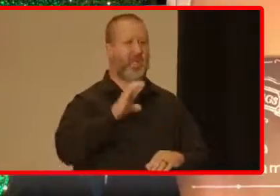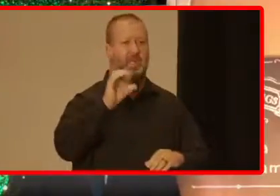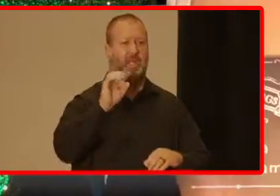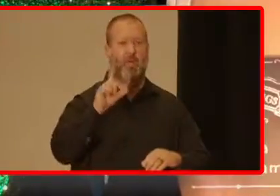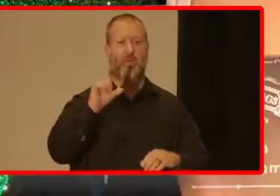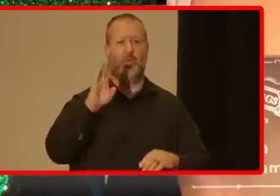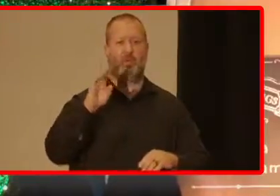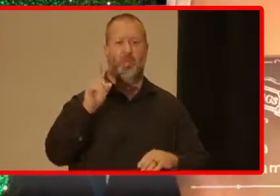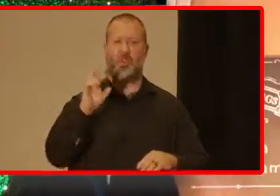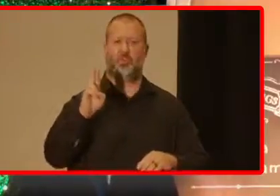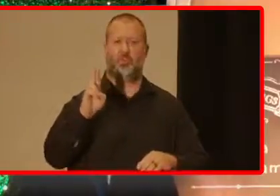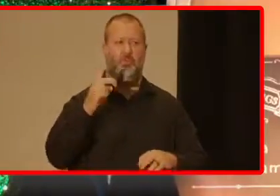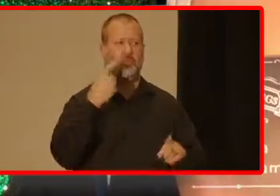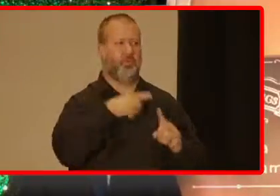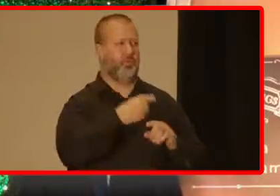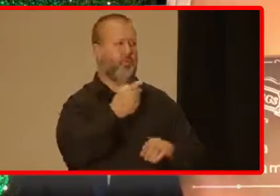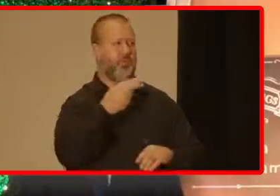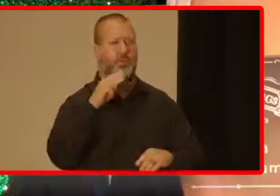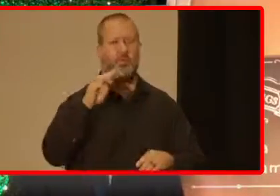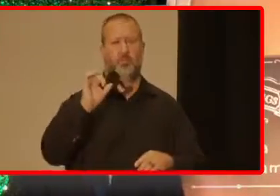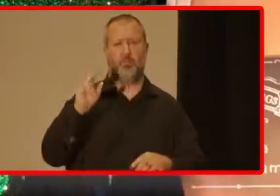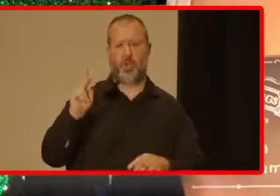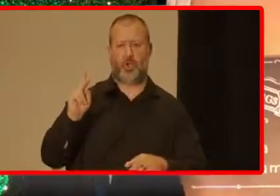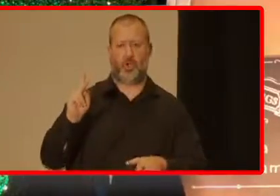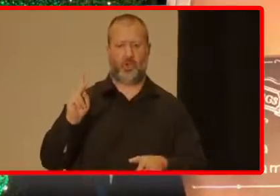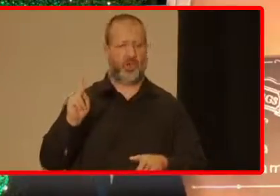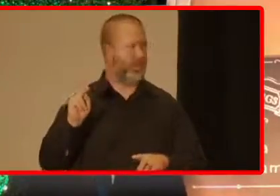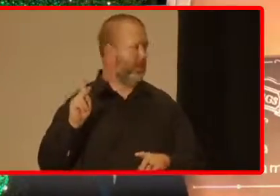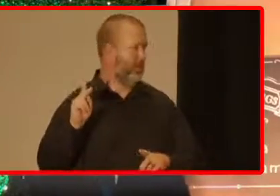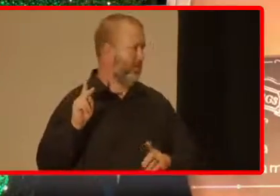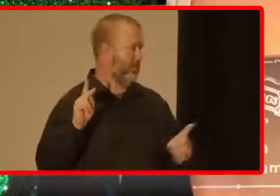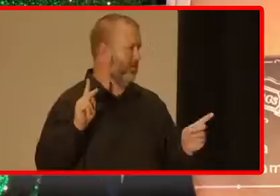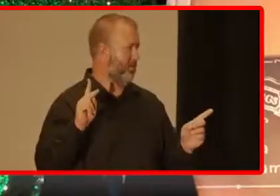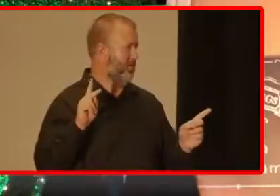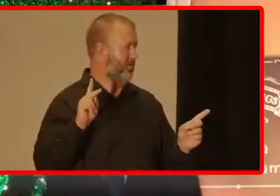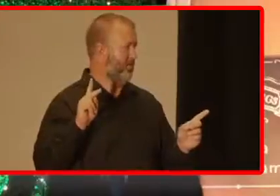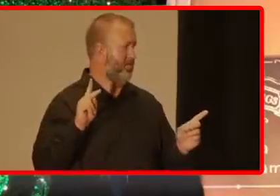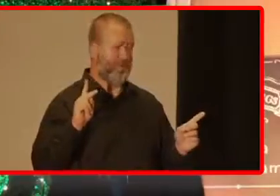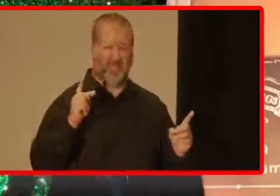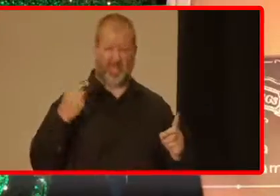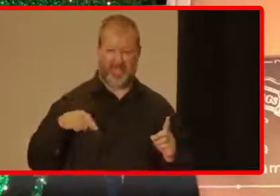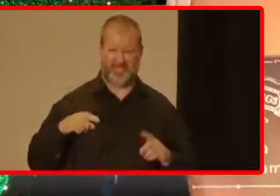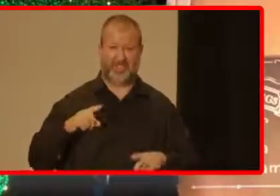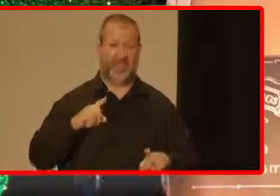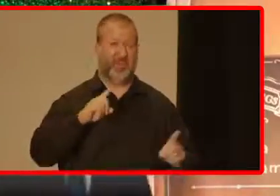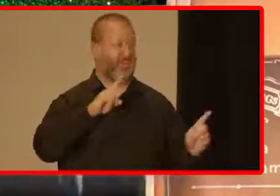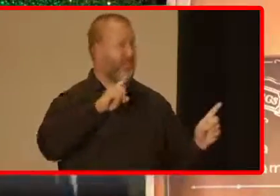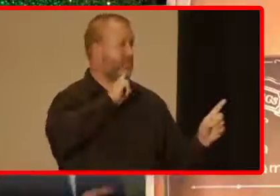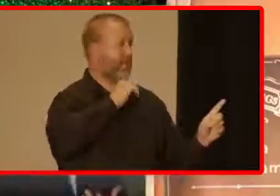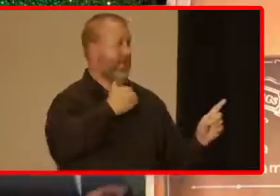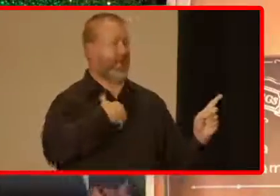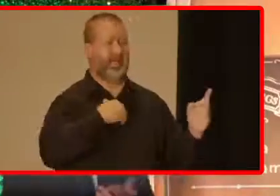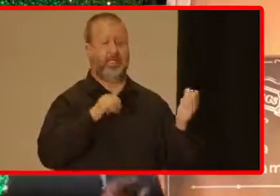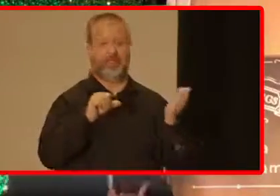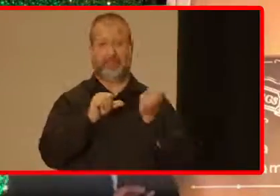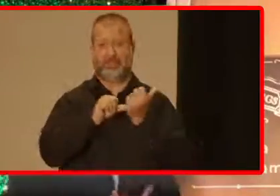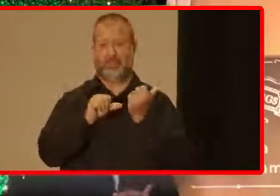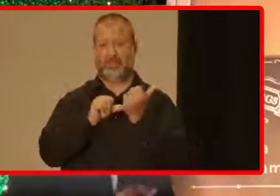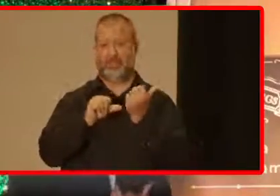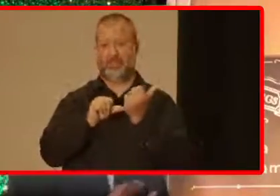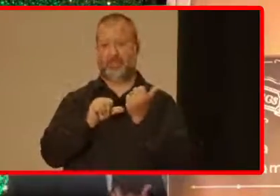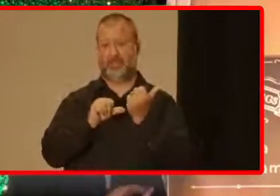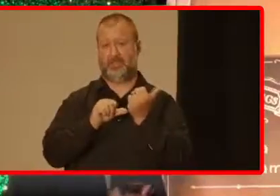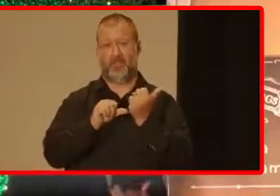and Mark would come up. What Kara does is she has assisted.